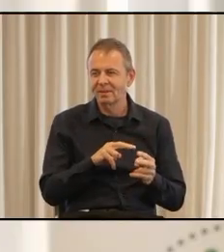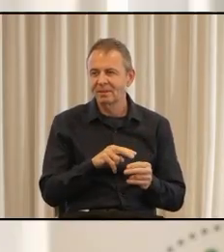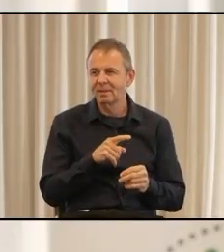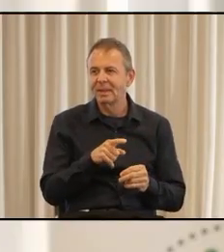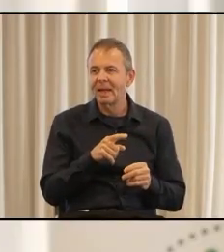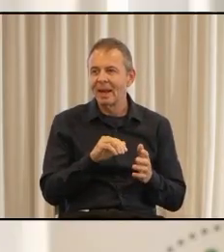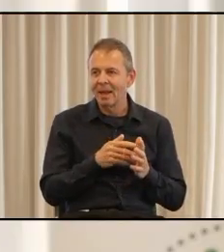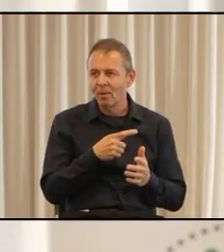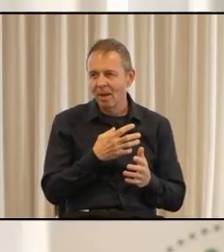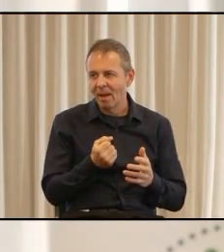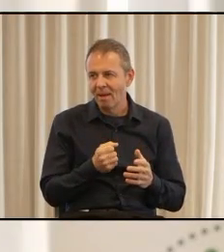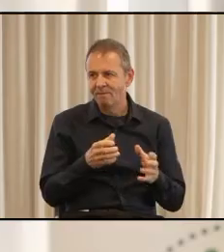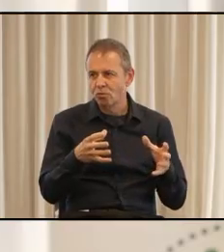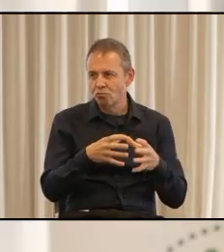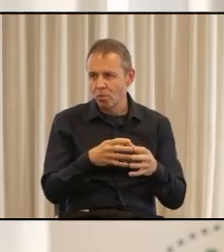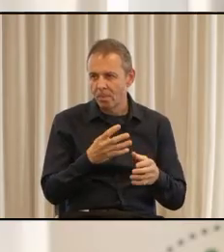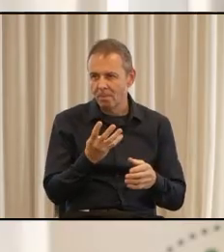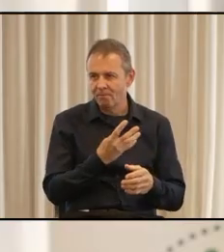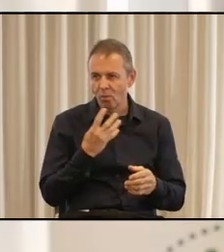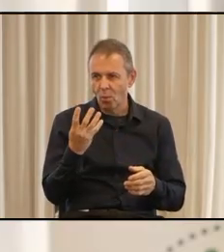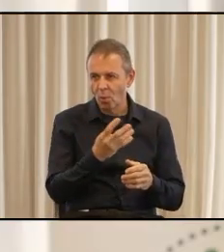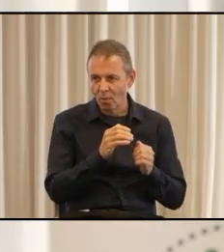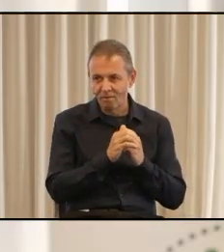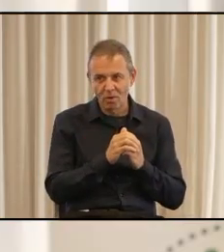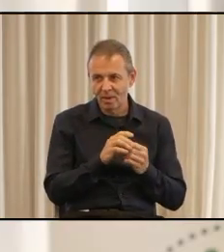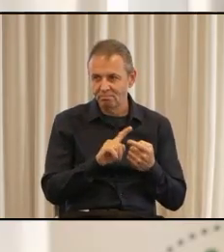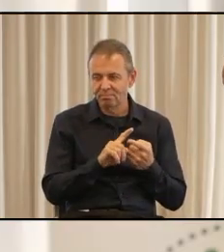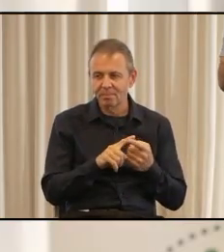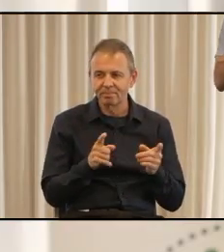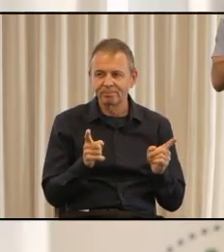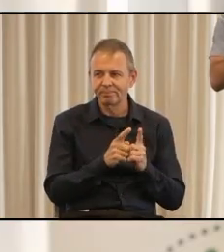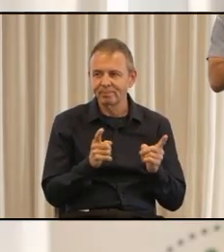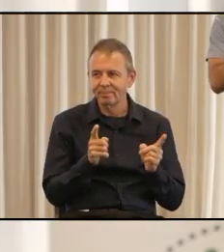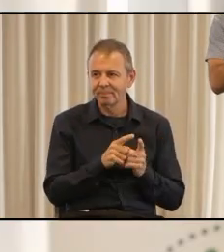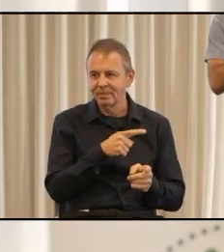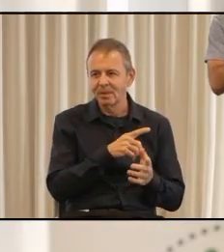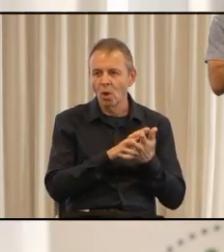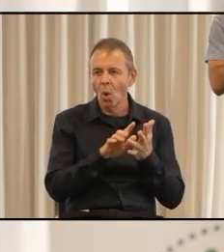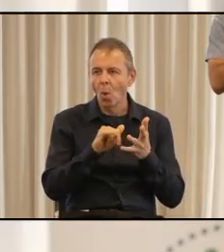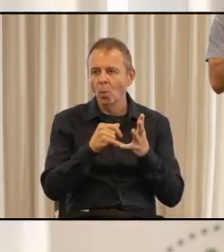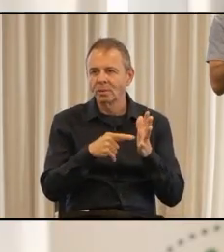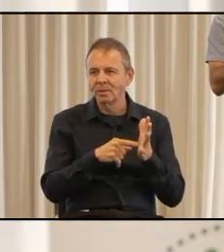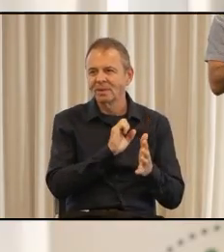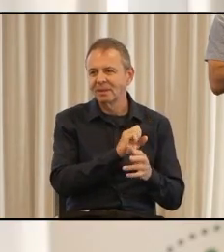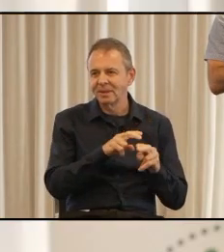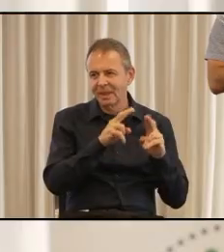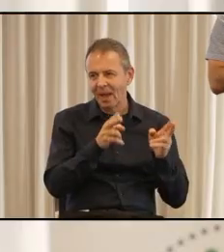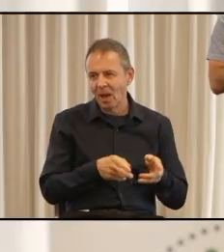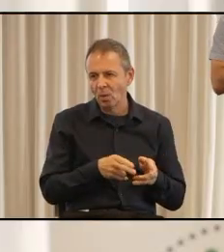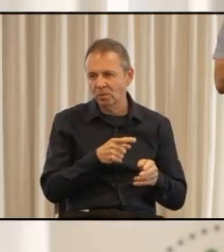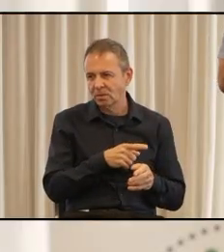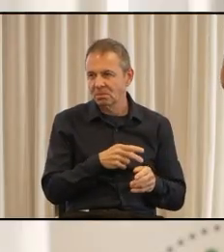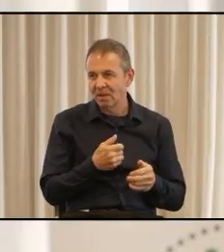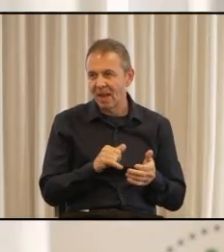group of 4 friends from that still get together, and he's still the host. He hosts it at his house. They're really, really